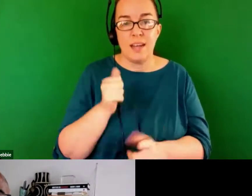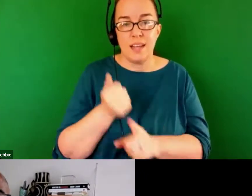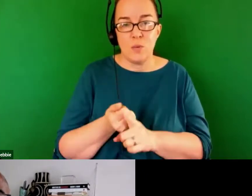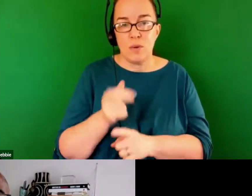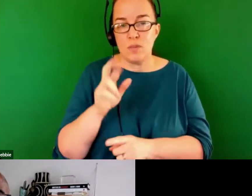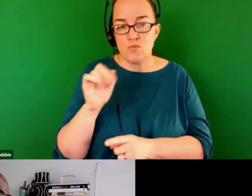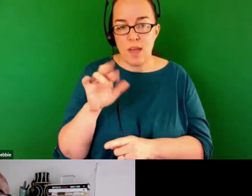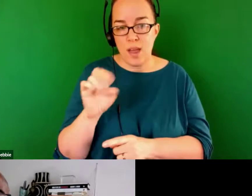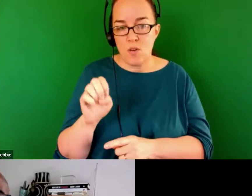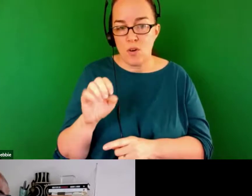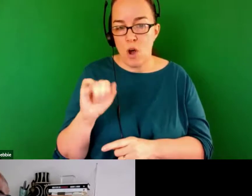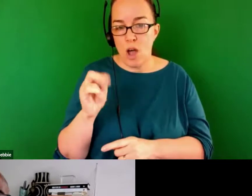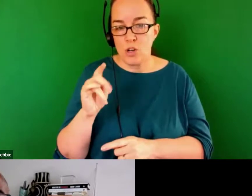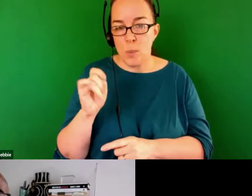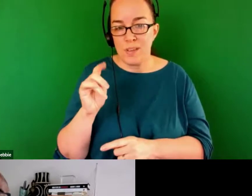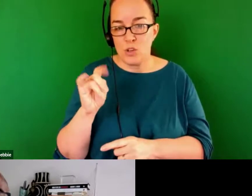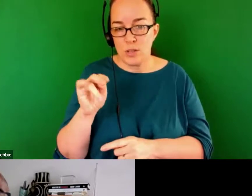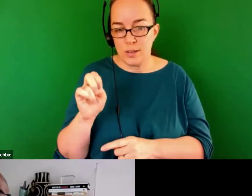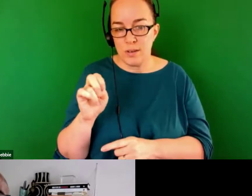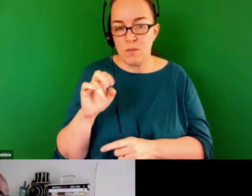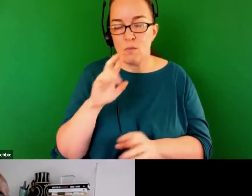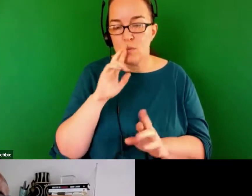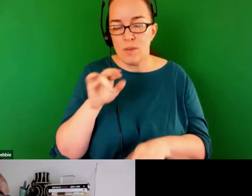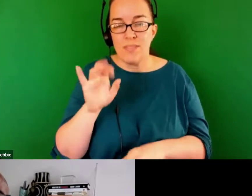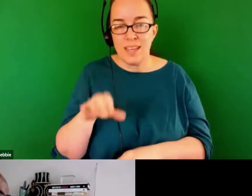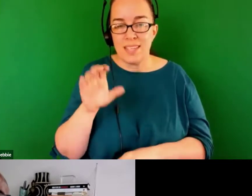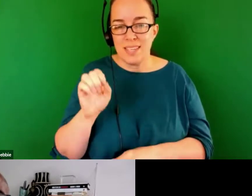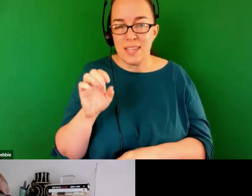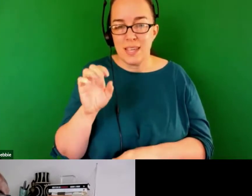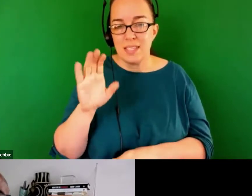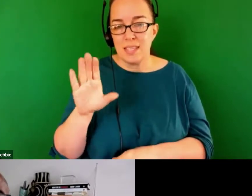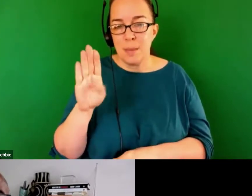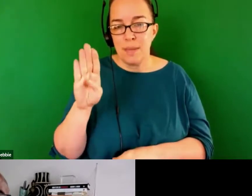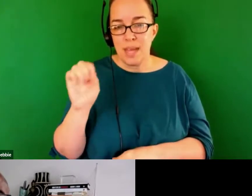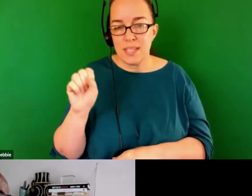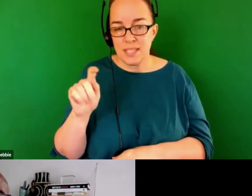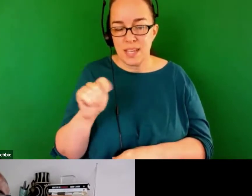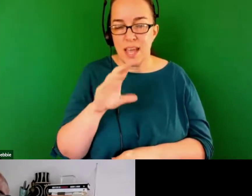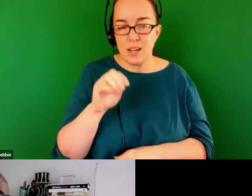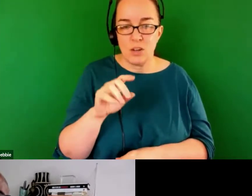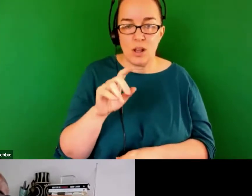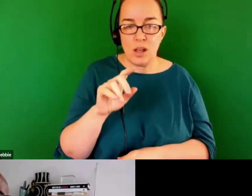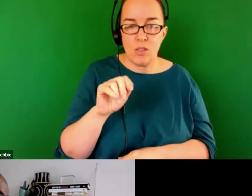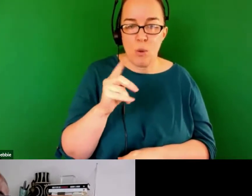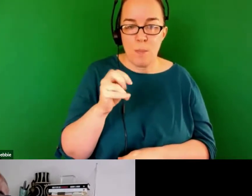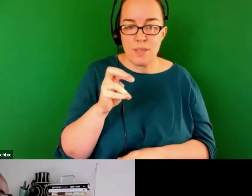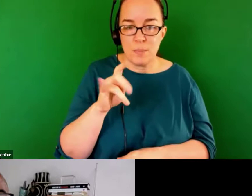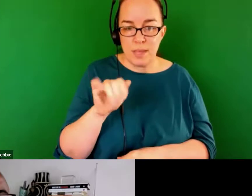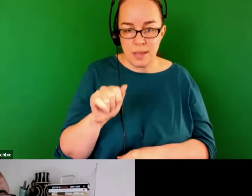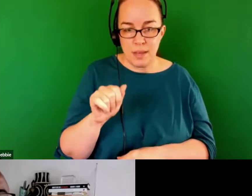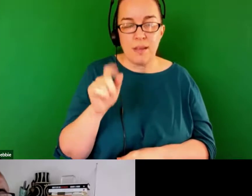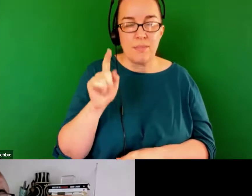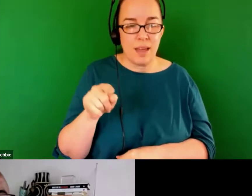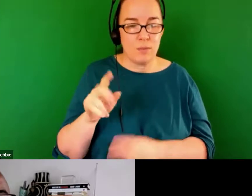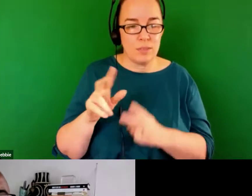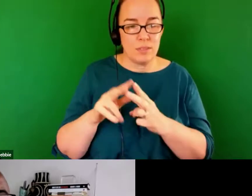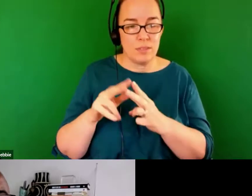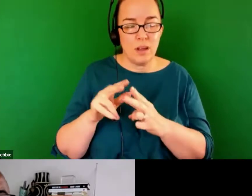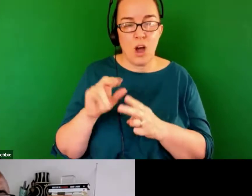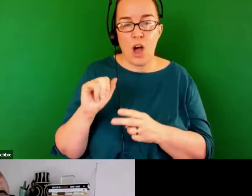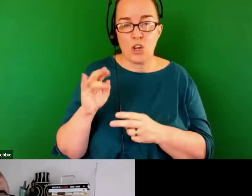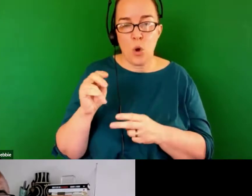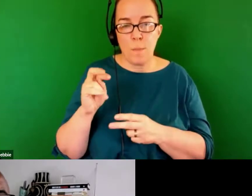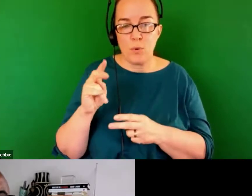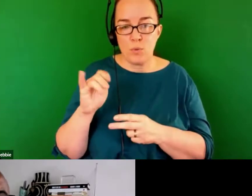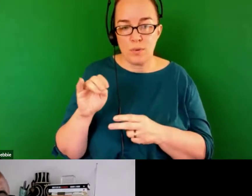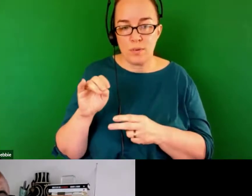rare autoimmune response. That's what the CVST and the thrombocytopenia are. That was someone's rare autoimmune response. Other than that, no, I have